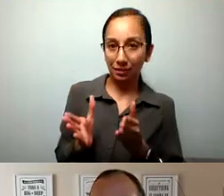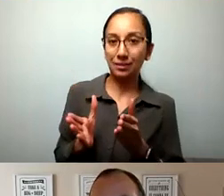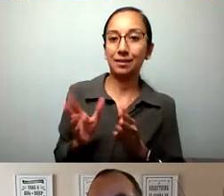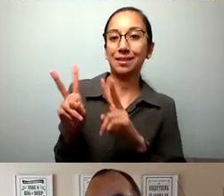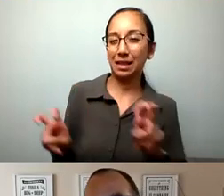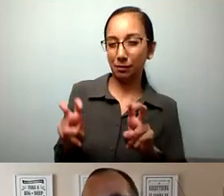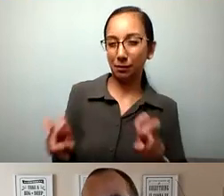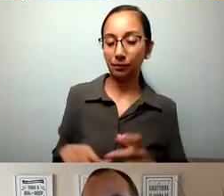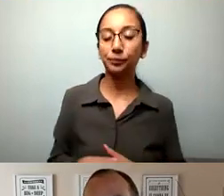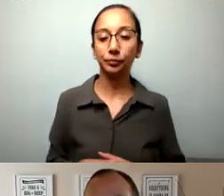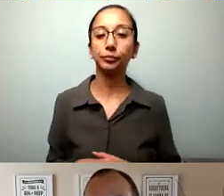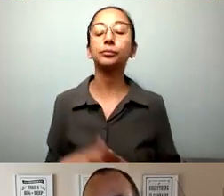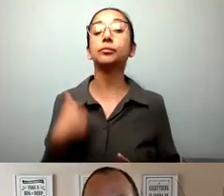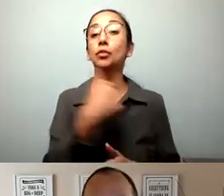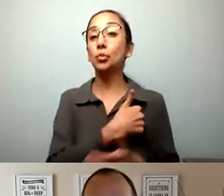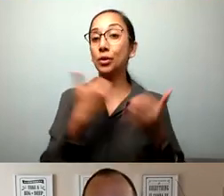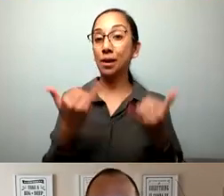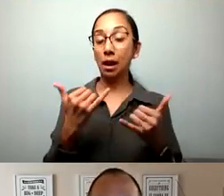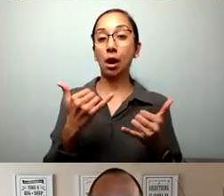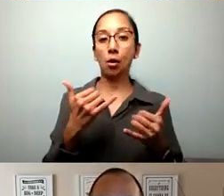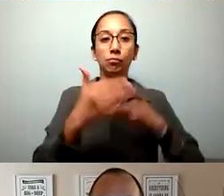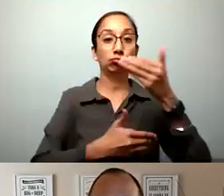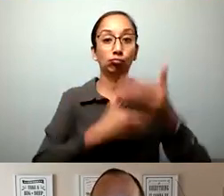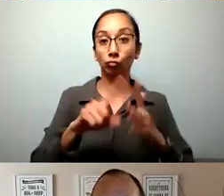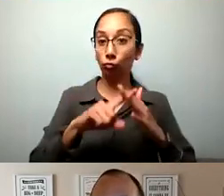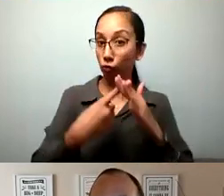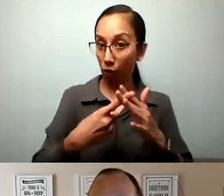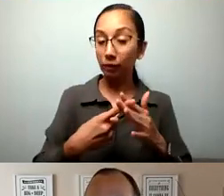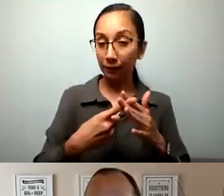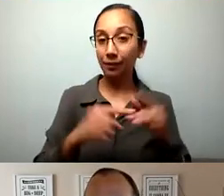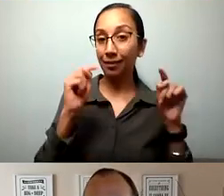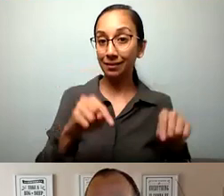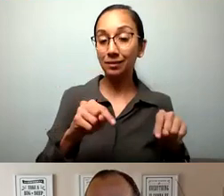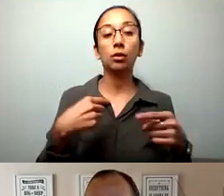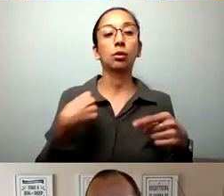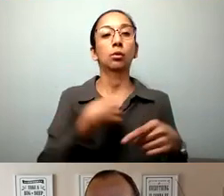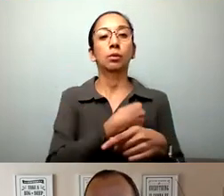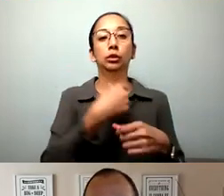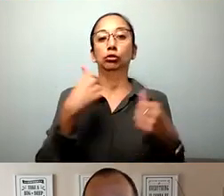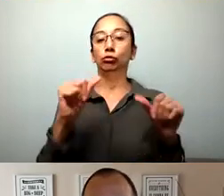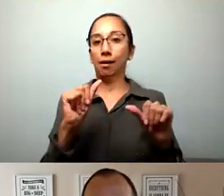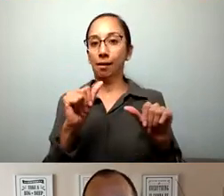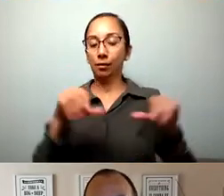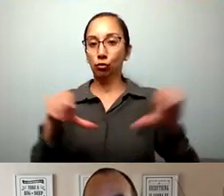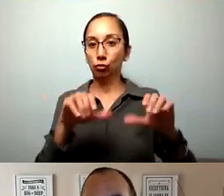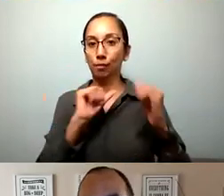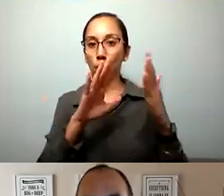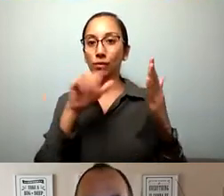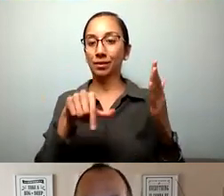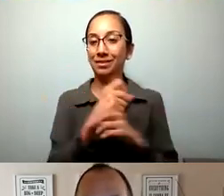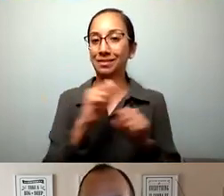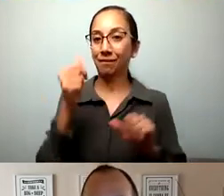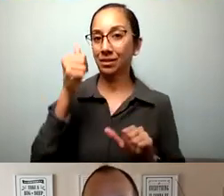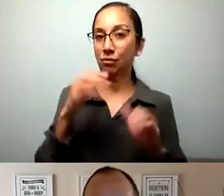assessments. So we are in the process of rolling this out and trying to make sure we do this in the safest way and manner as possible. And again, as